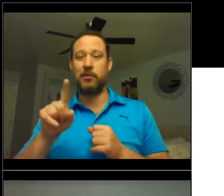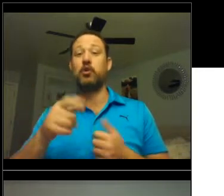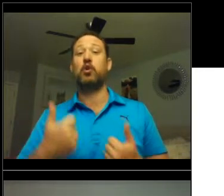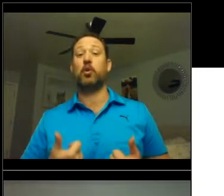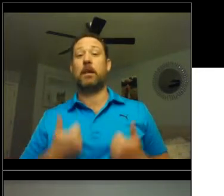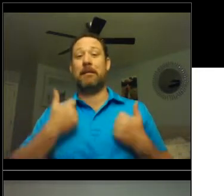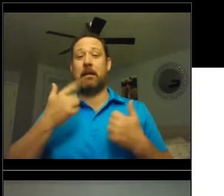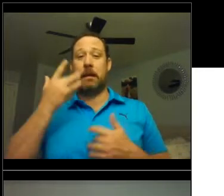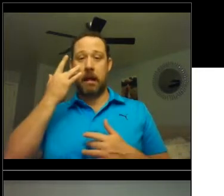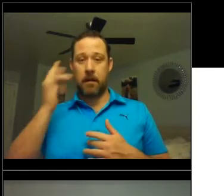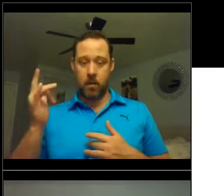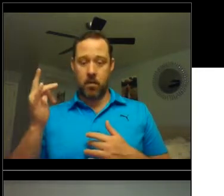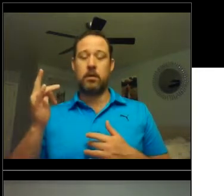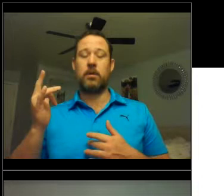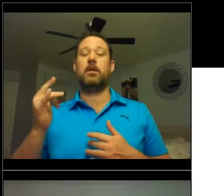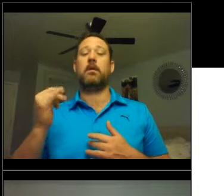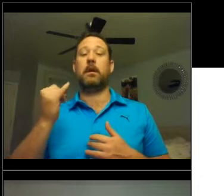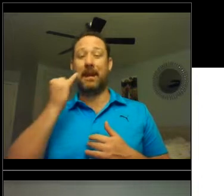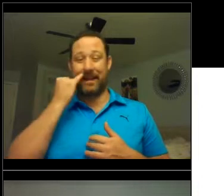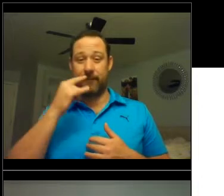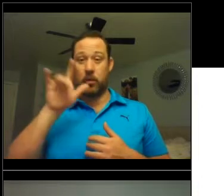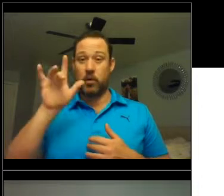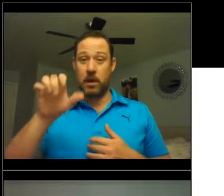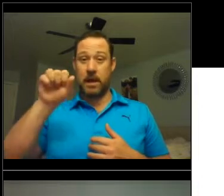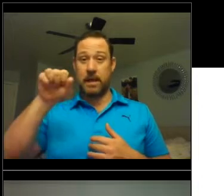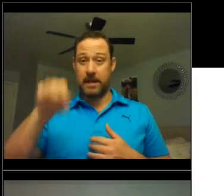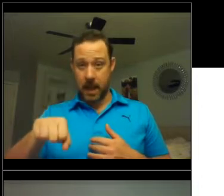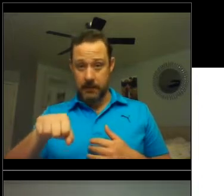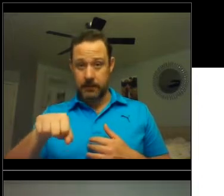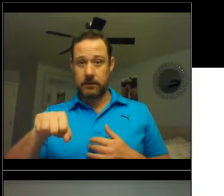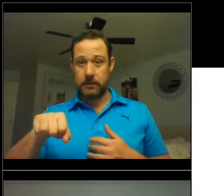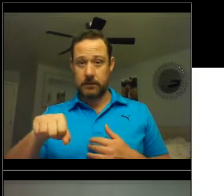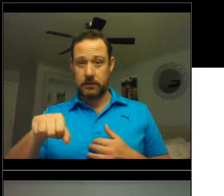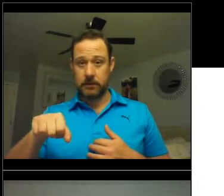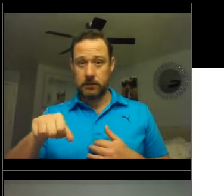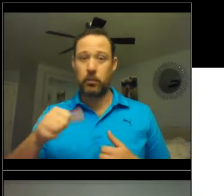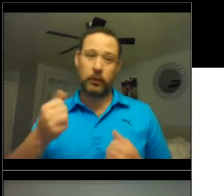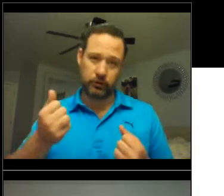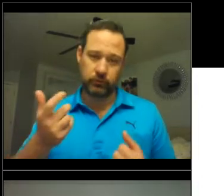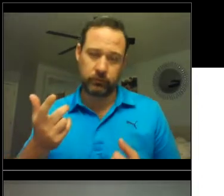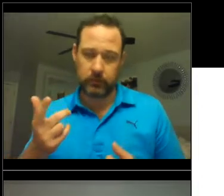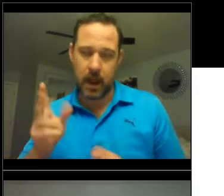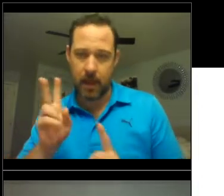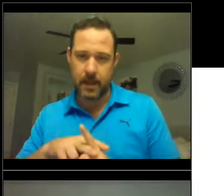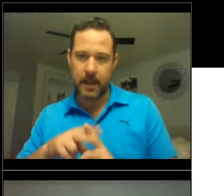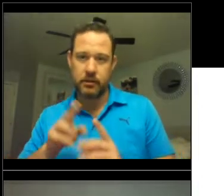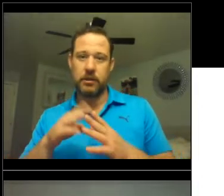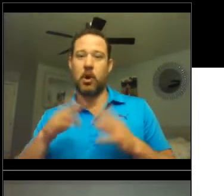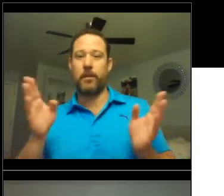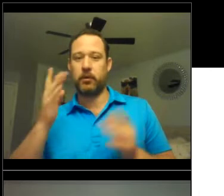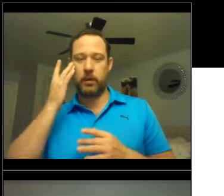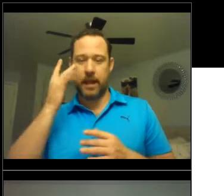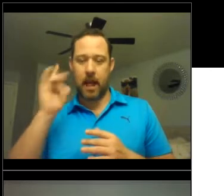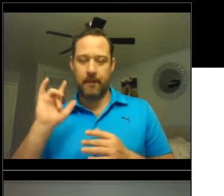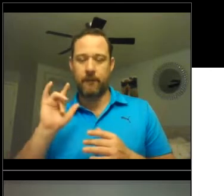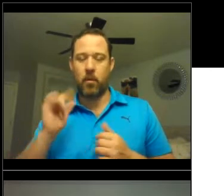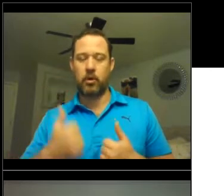California? And if you press yes, if you do reside, which this application is open to California